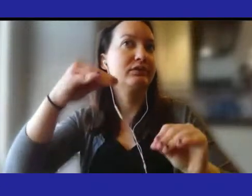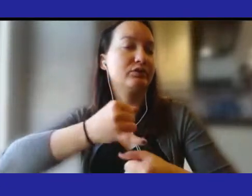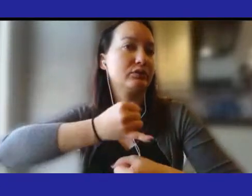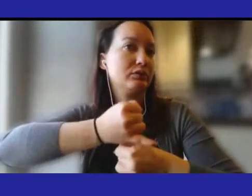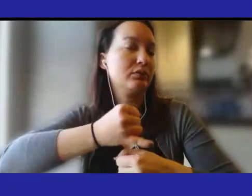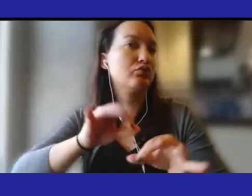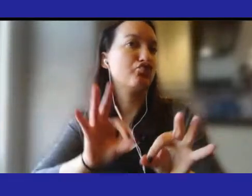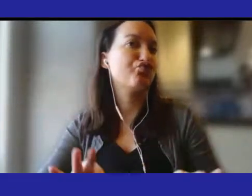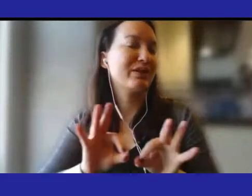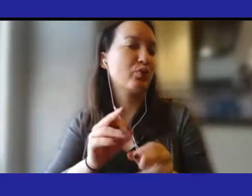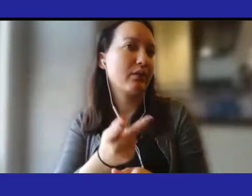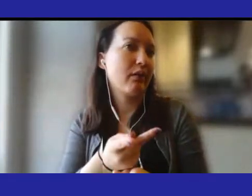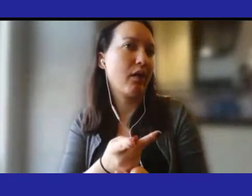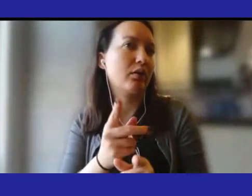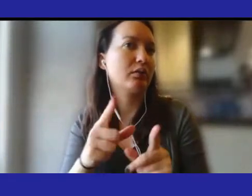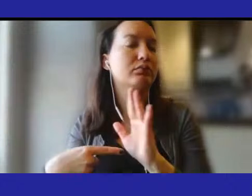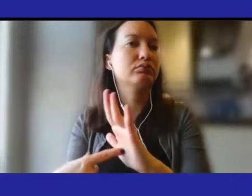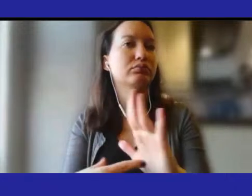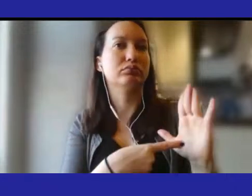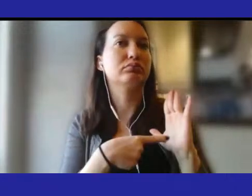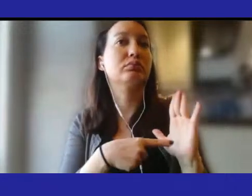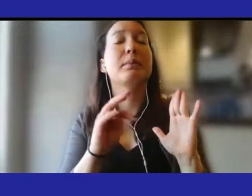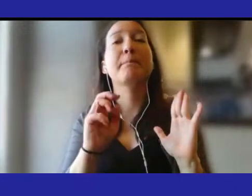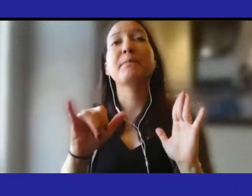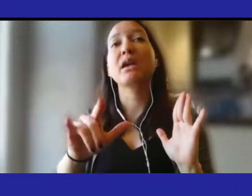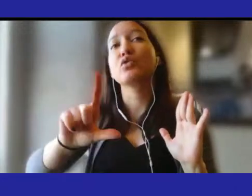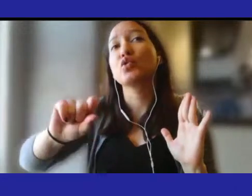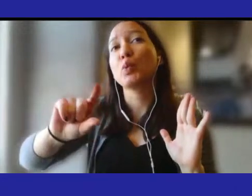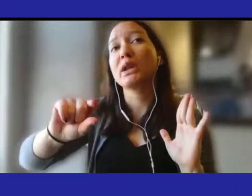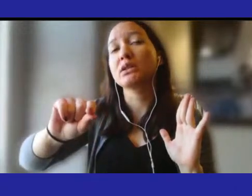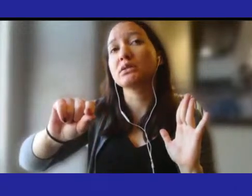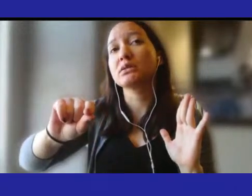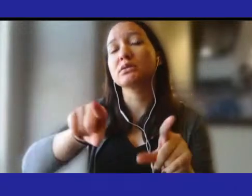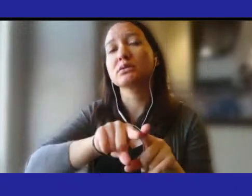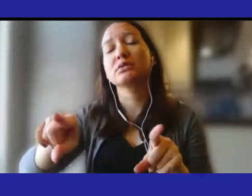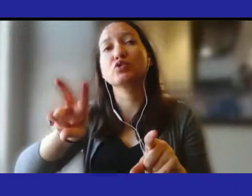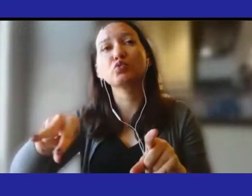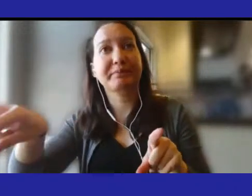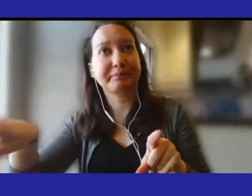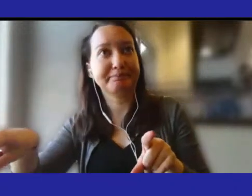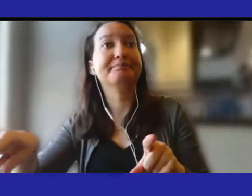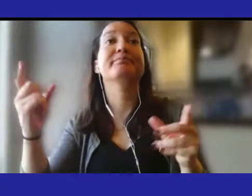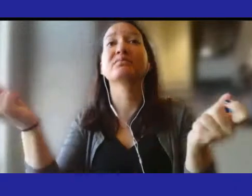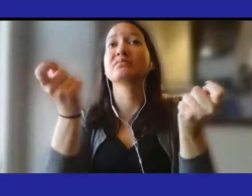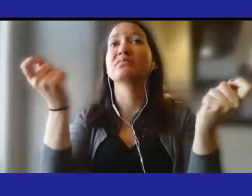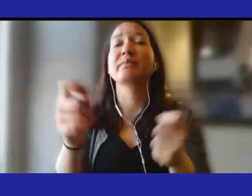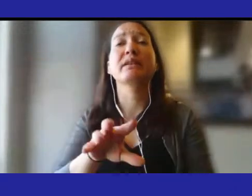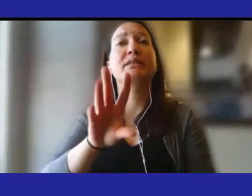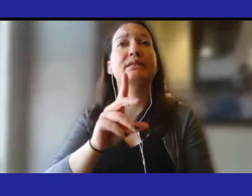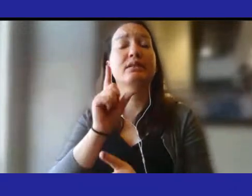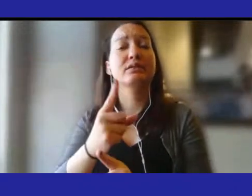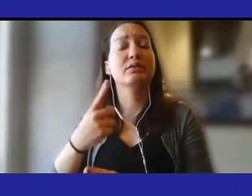Care Exposition on May 20th to the 22nd, we celebrated 6 gold and 6 silver Beacon